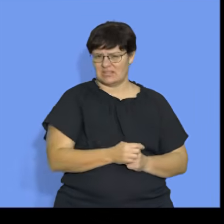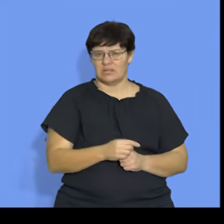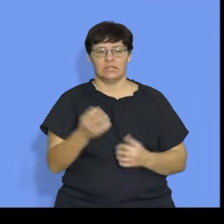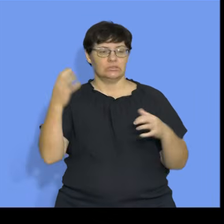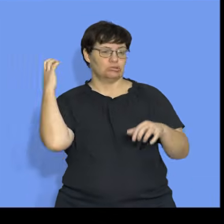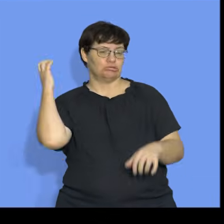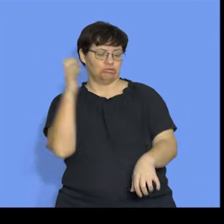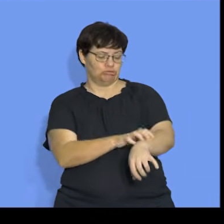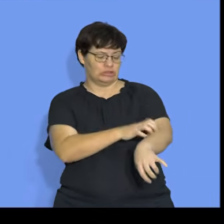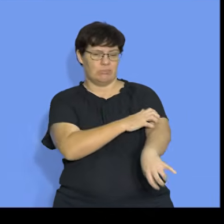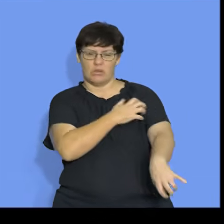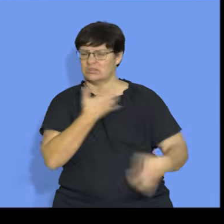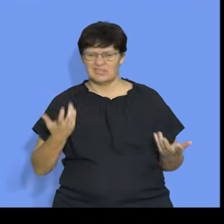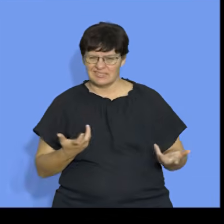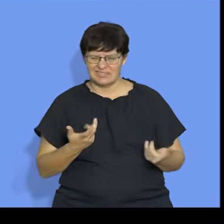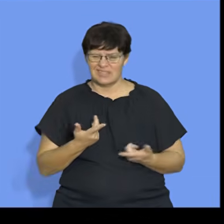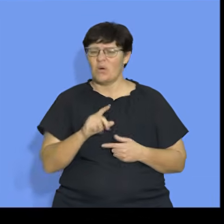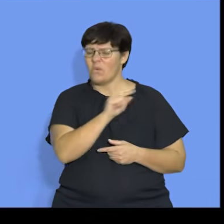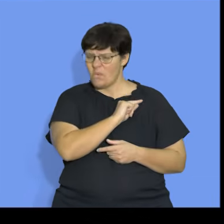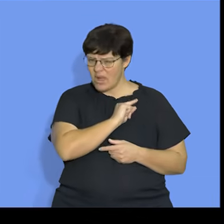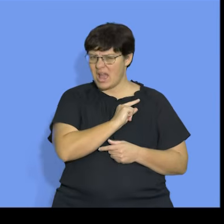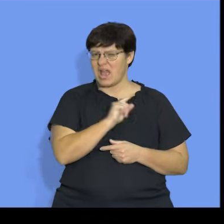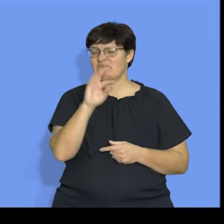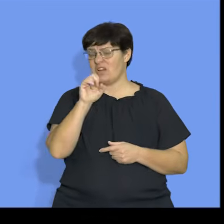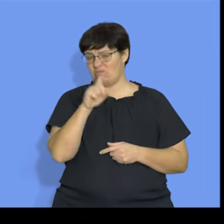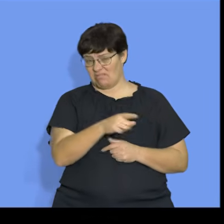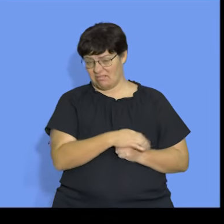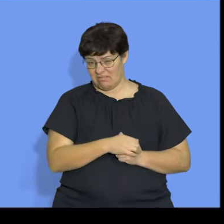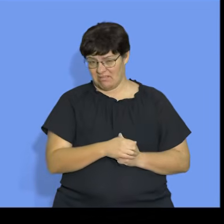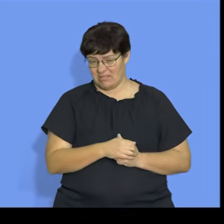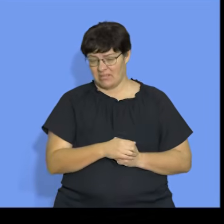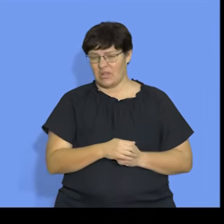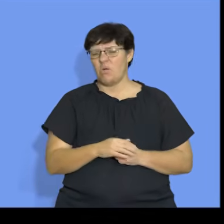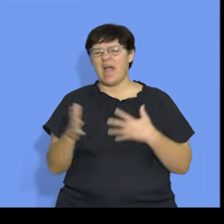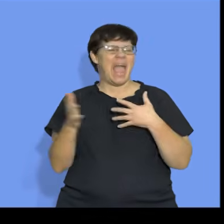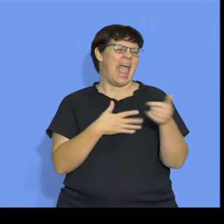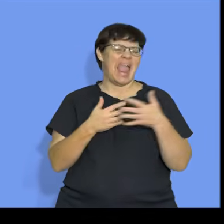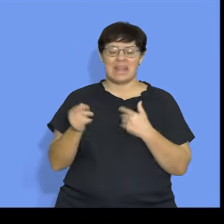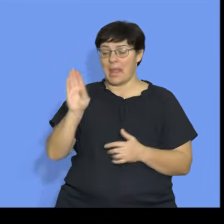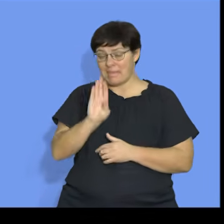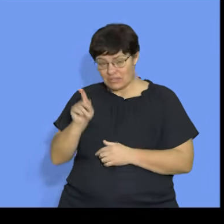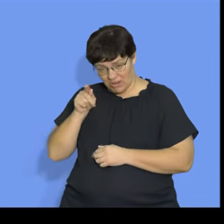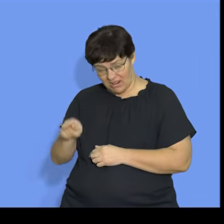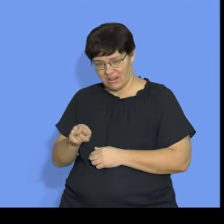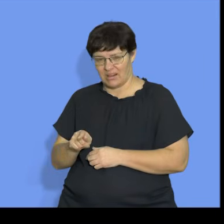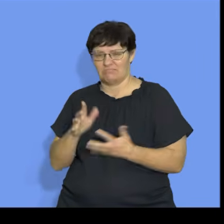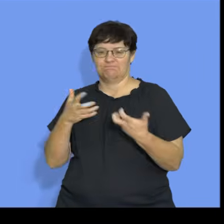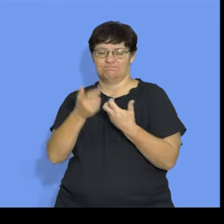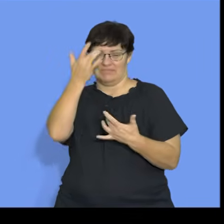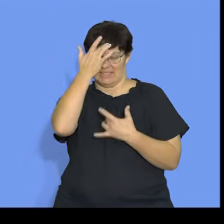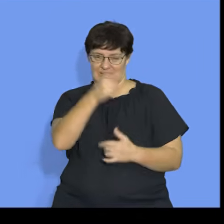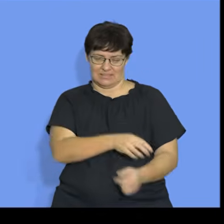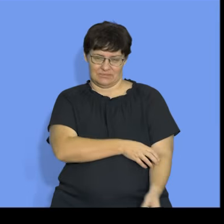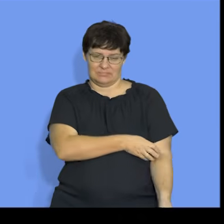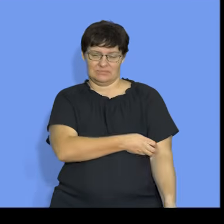pox. You cannot tell me all of those because those were all viral. So we're looking at any kind of bacterial disease there, and